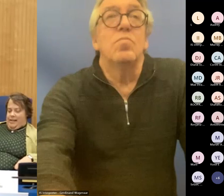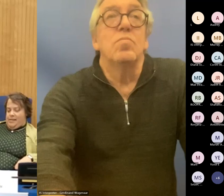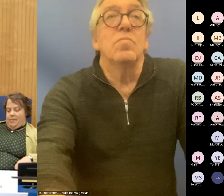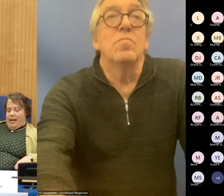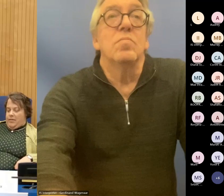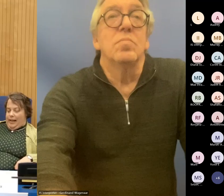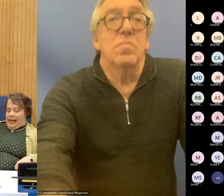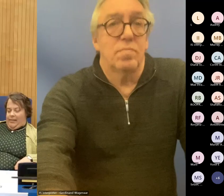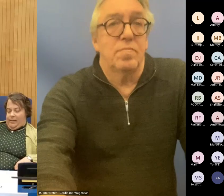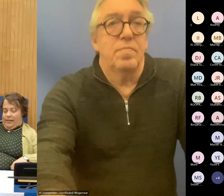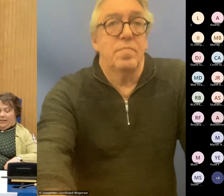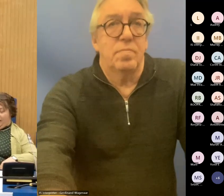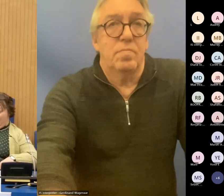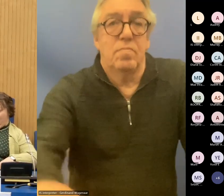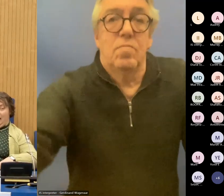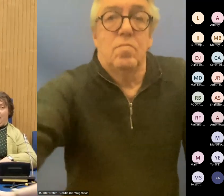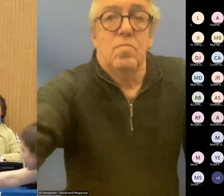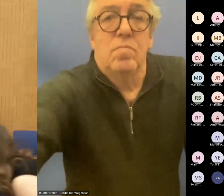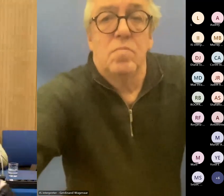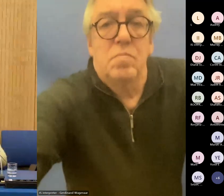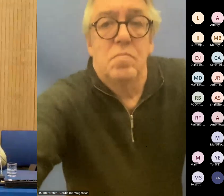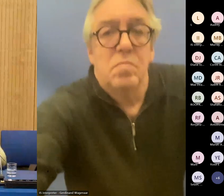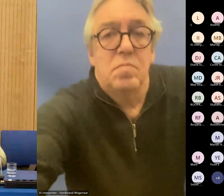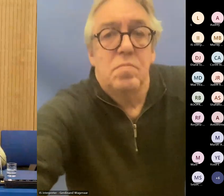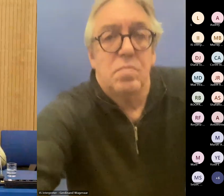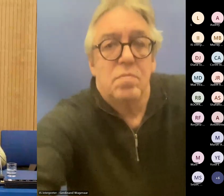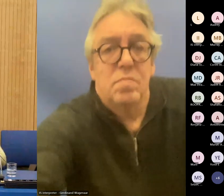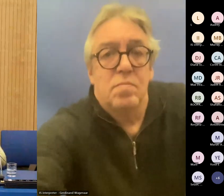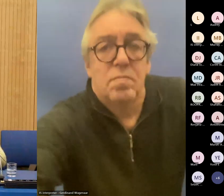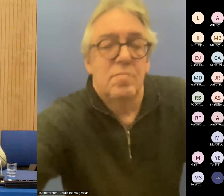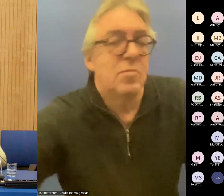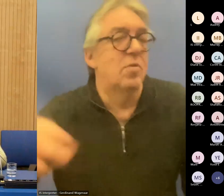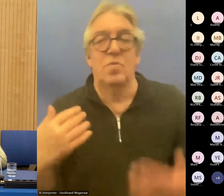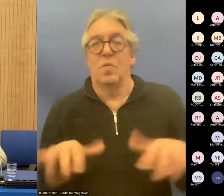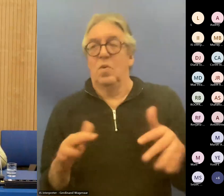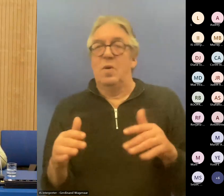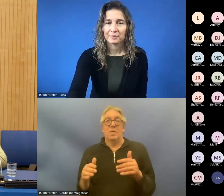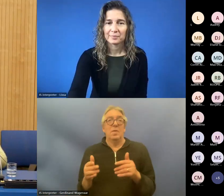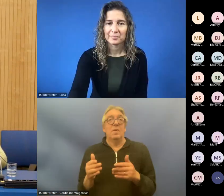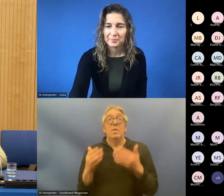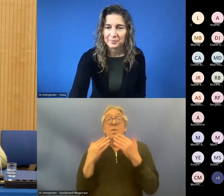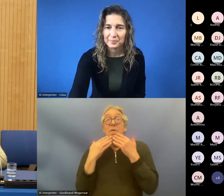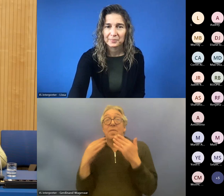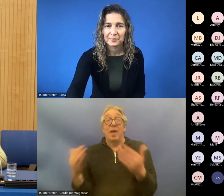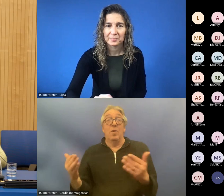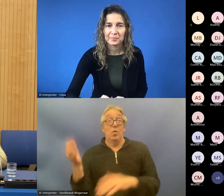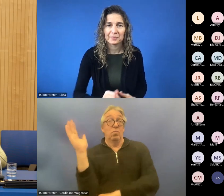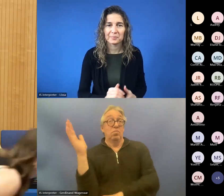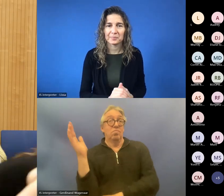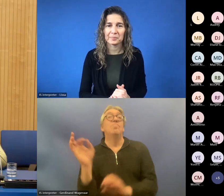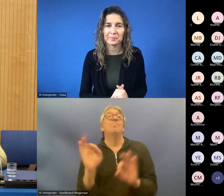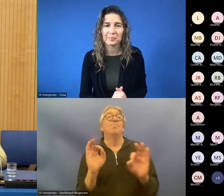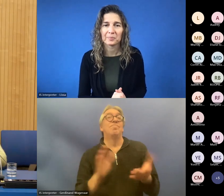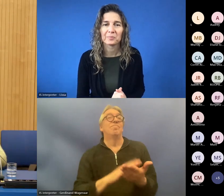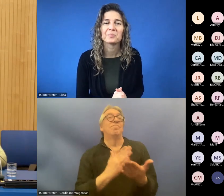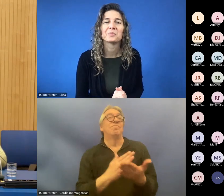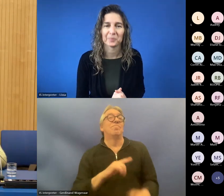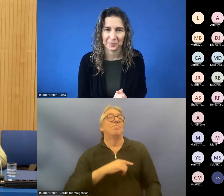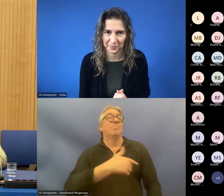Thank you so much, Farida, for this really great presentation. And I'm really